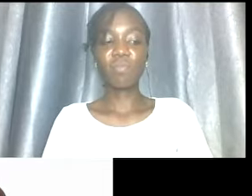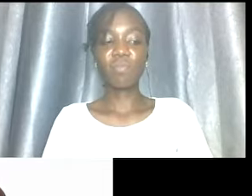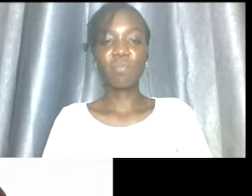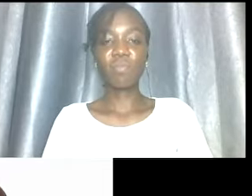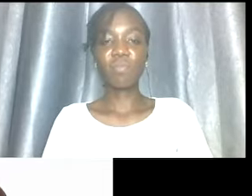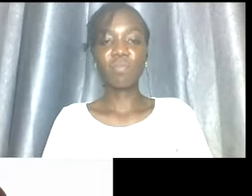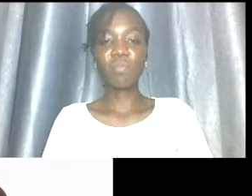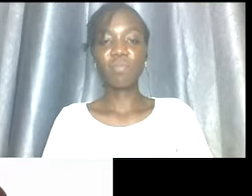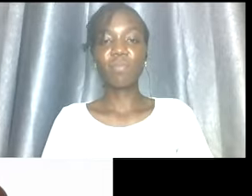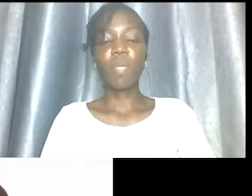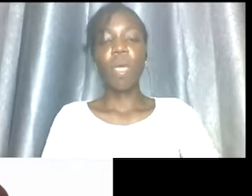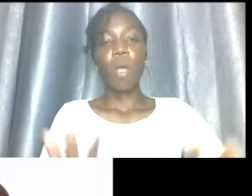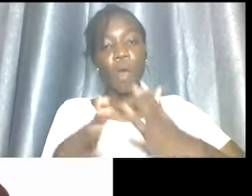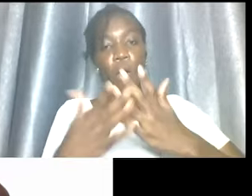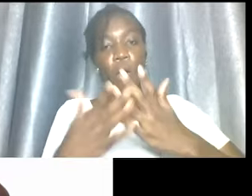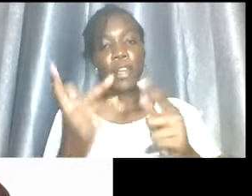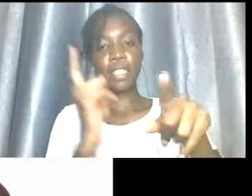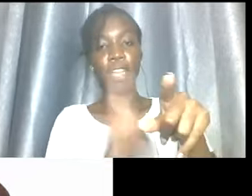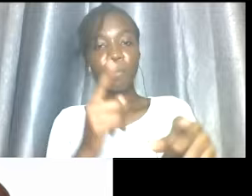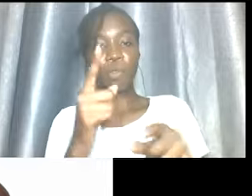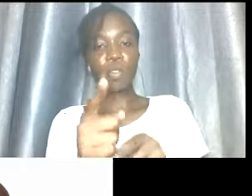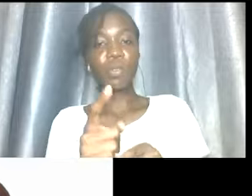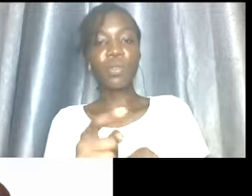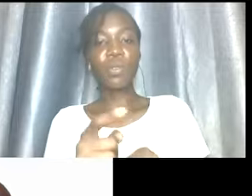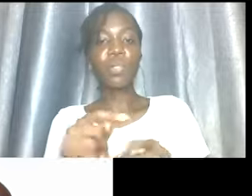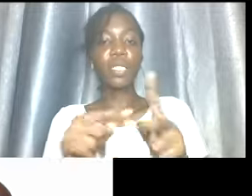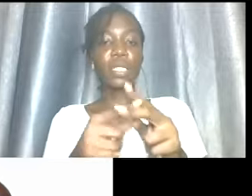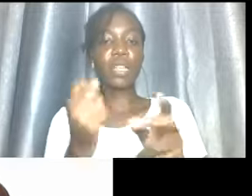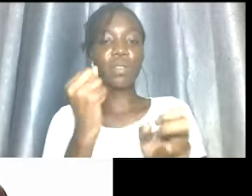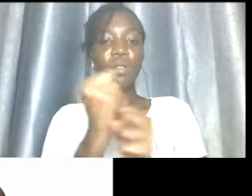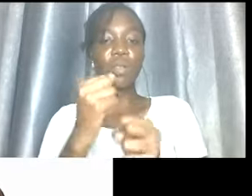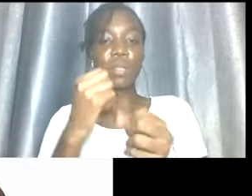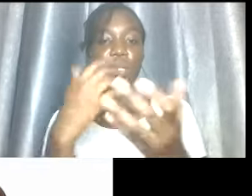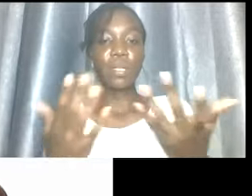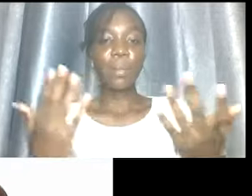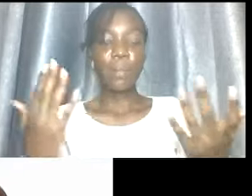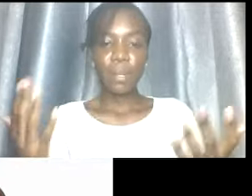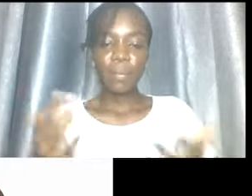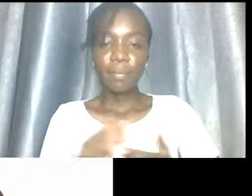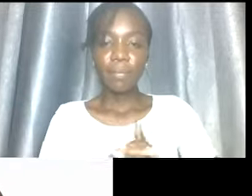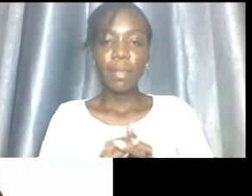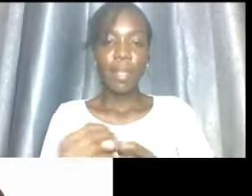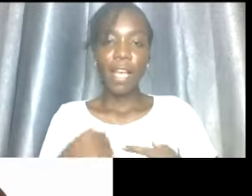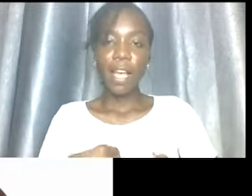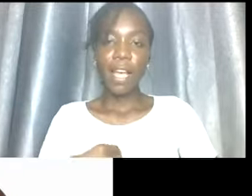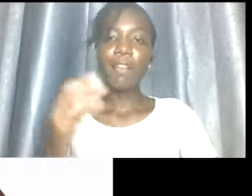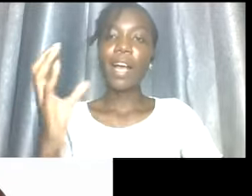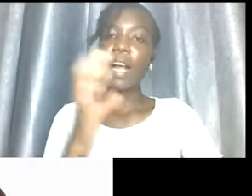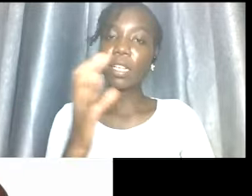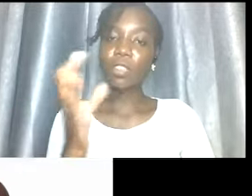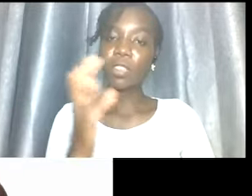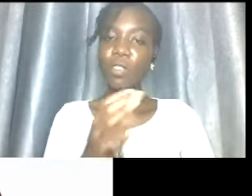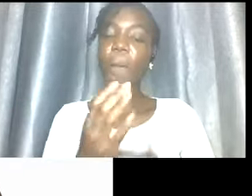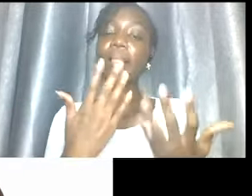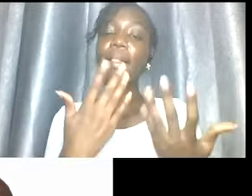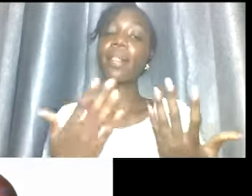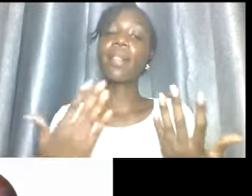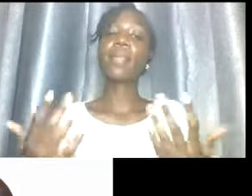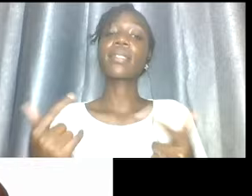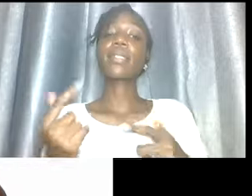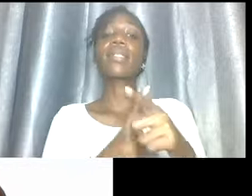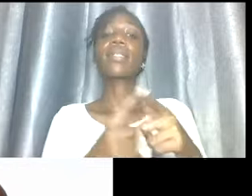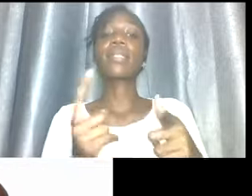But when you satisfy their needs, you build your customer base. Another thing I learned in Domino's